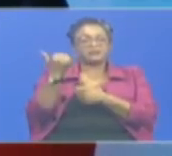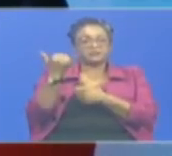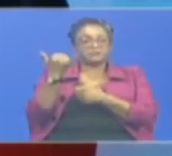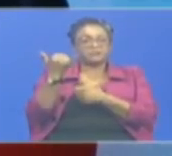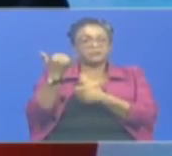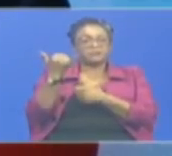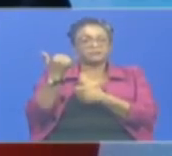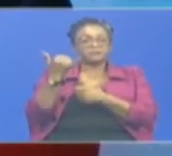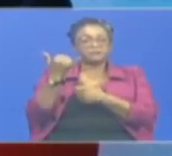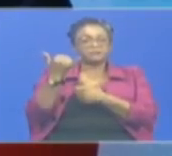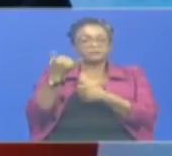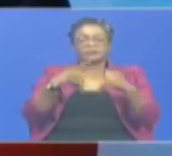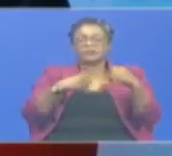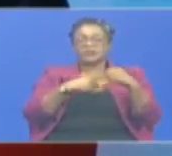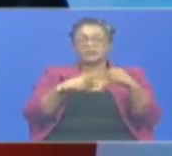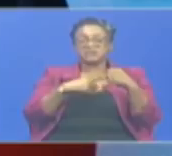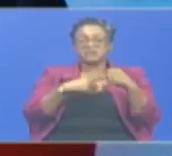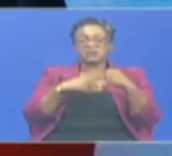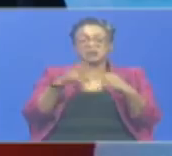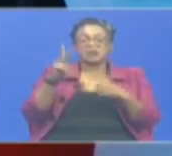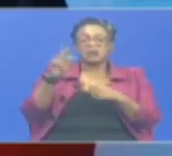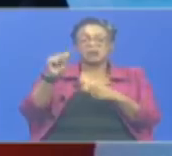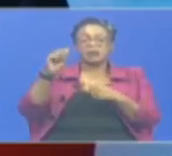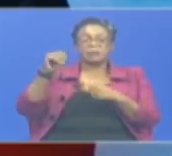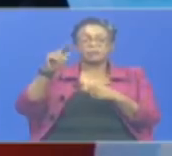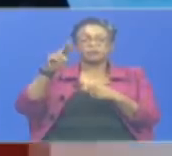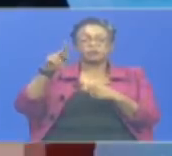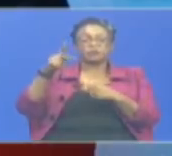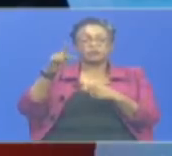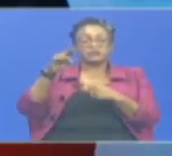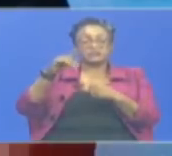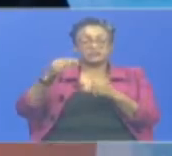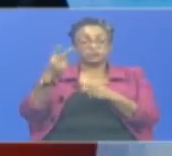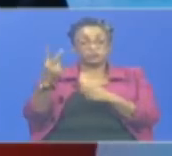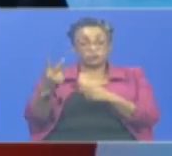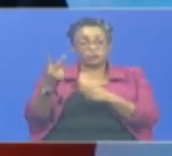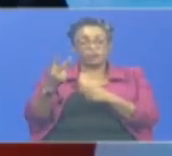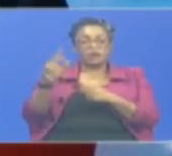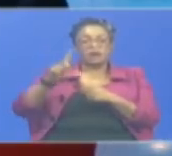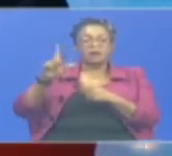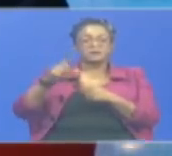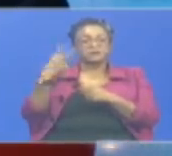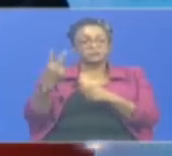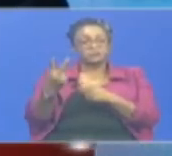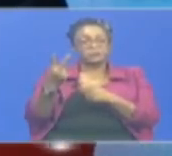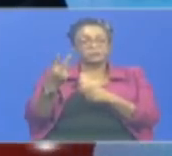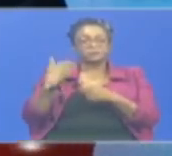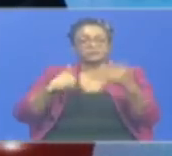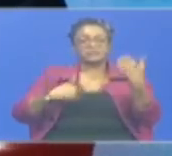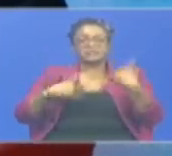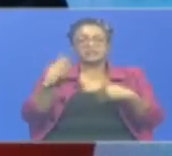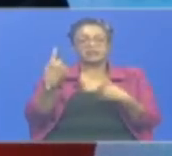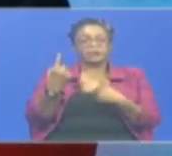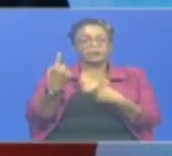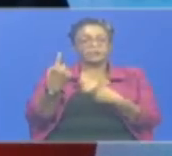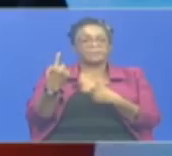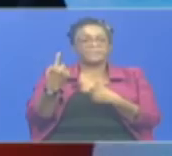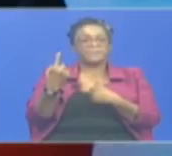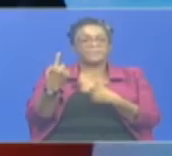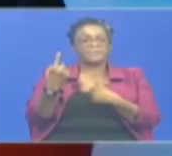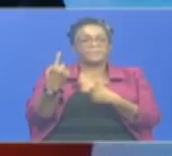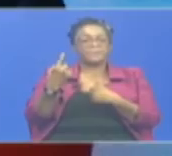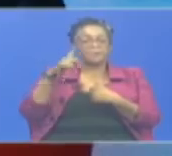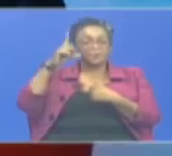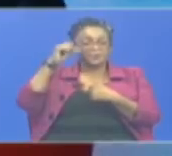6, Kamkunji, 2, Langata, 2, and Starehe, 1. In